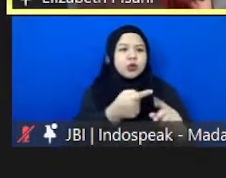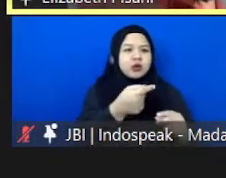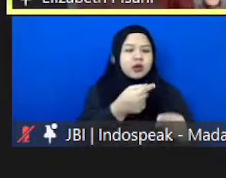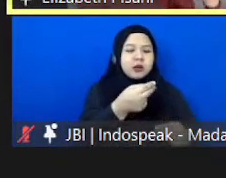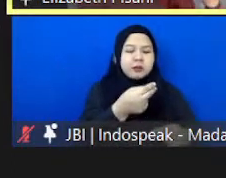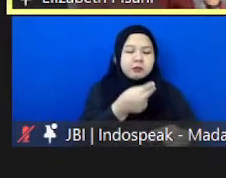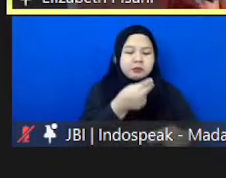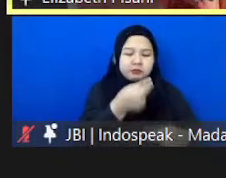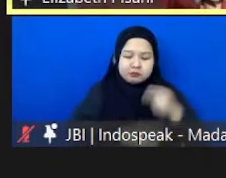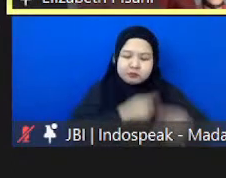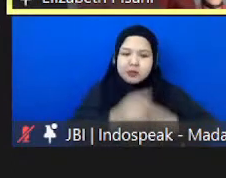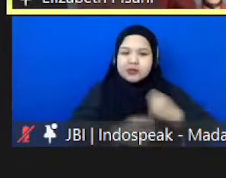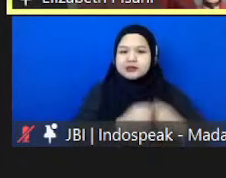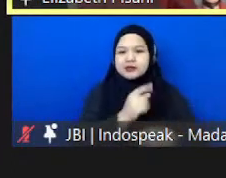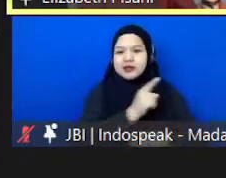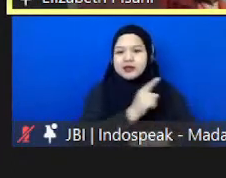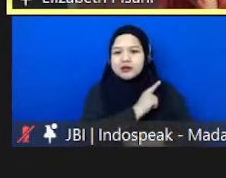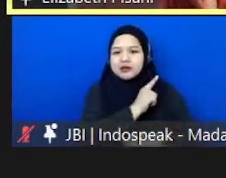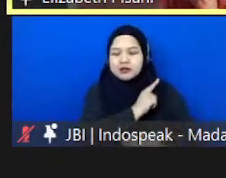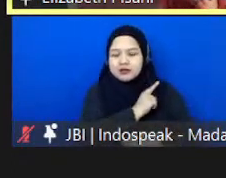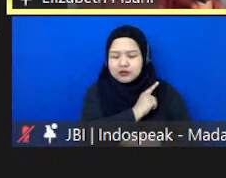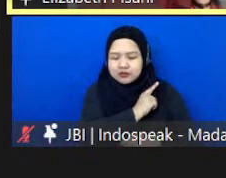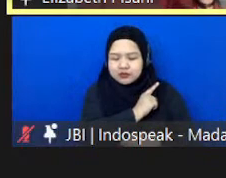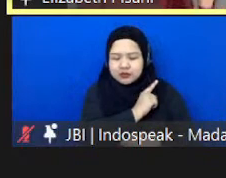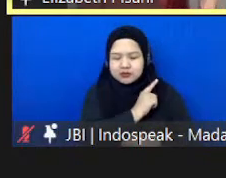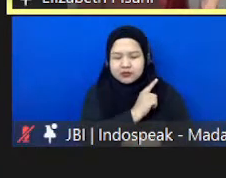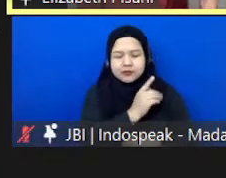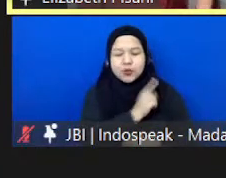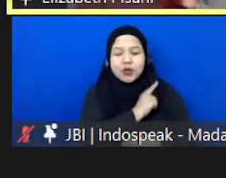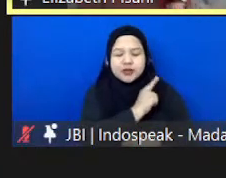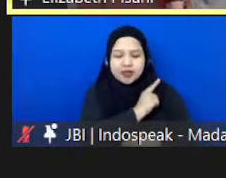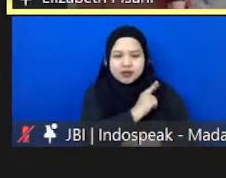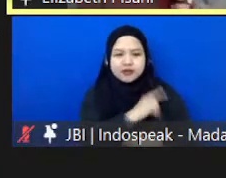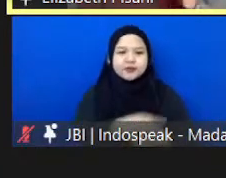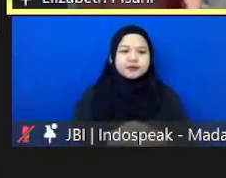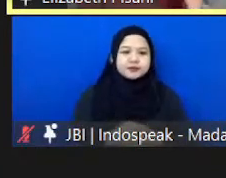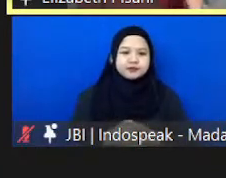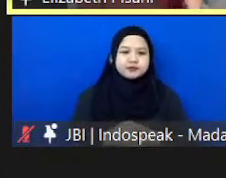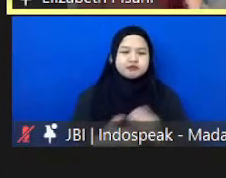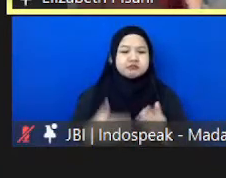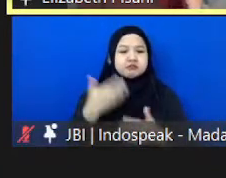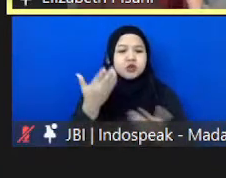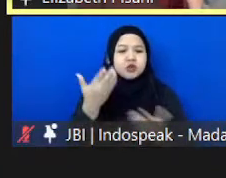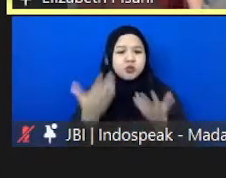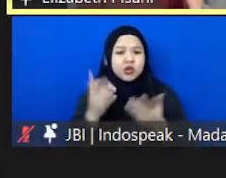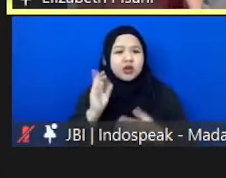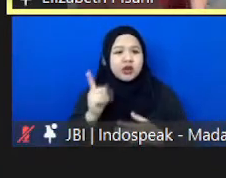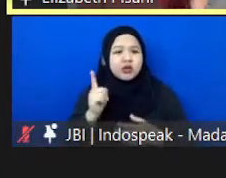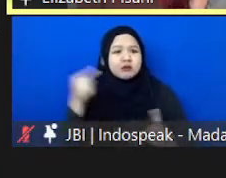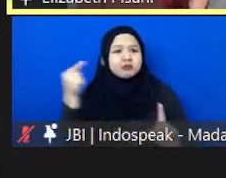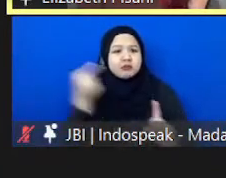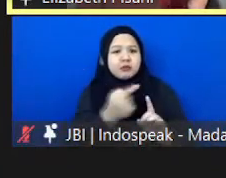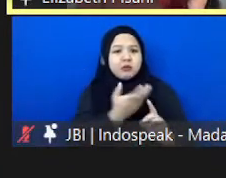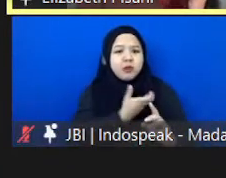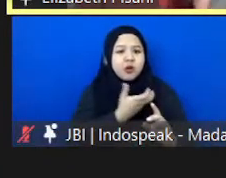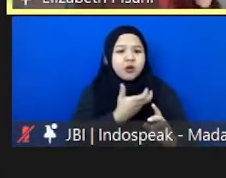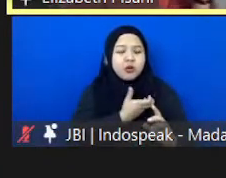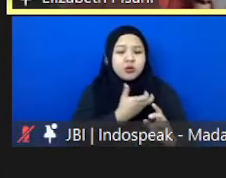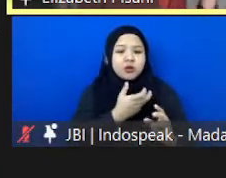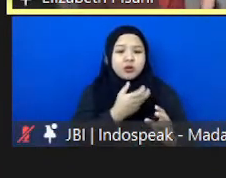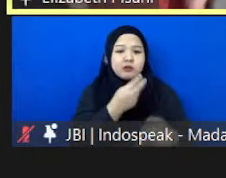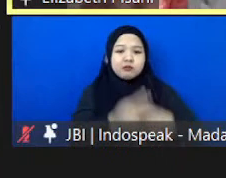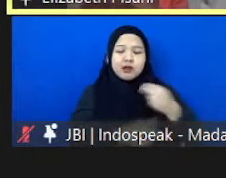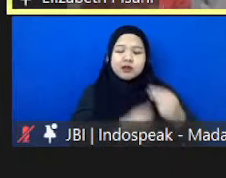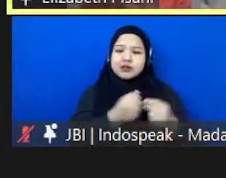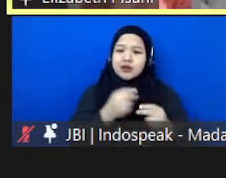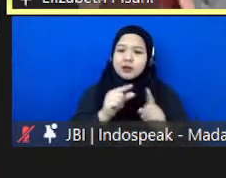afford it can go to a pharmacy and get a good product. Some will say, you know what, maybe I'll go to Pasar Pramuka, which those of you who are in Jakarta will know